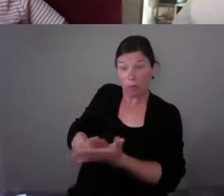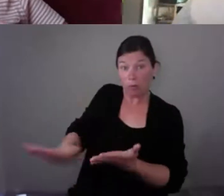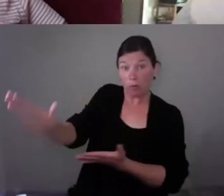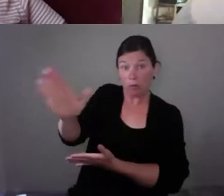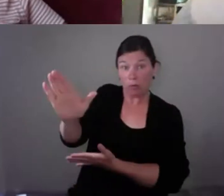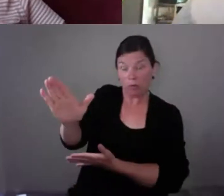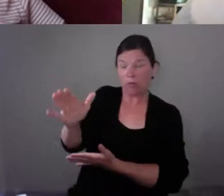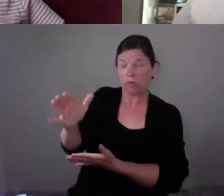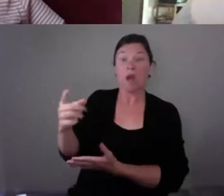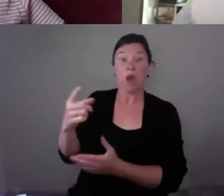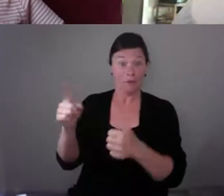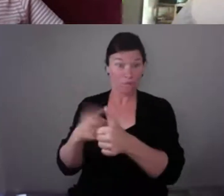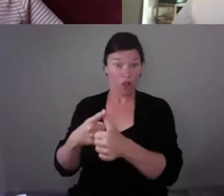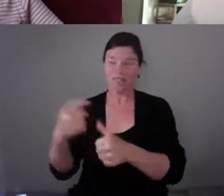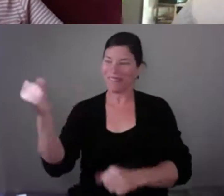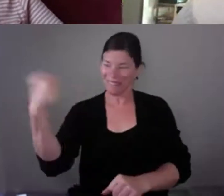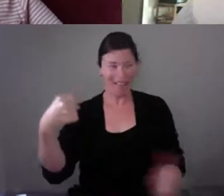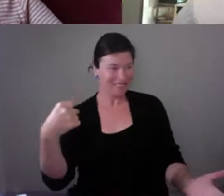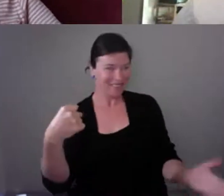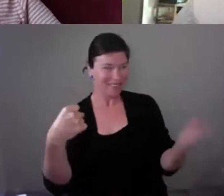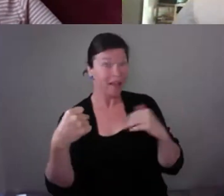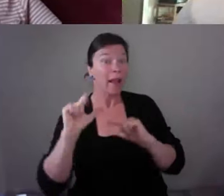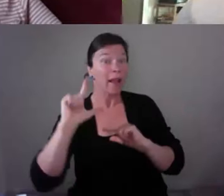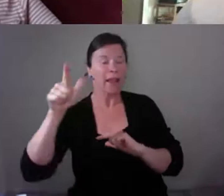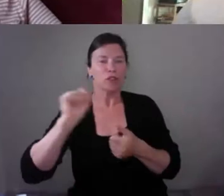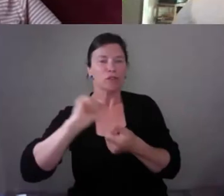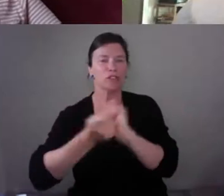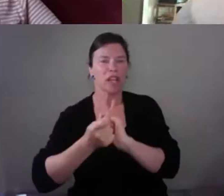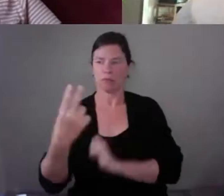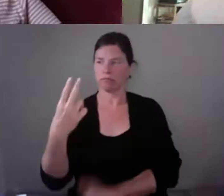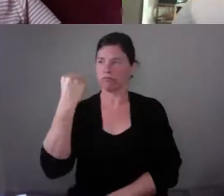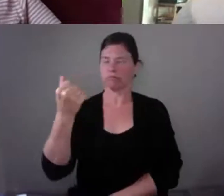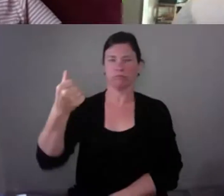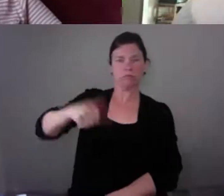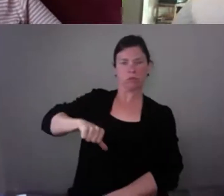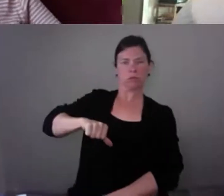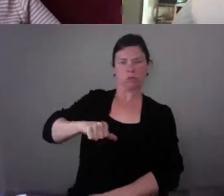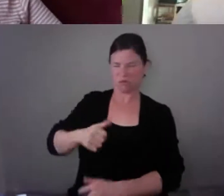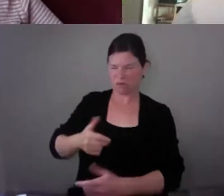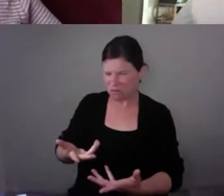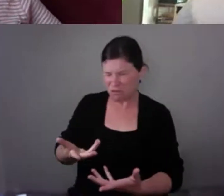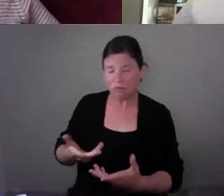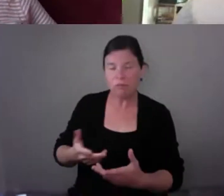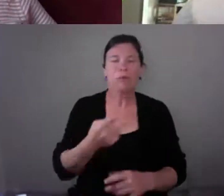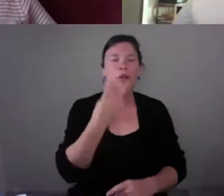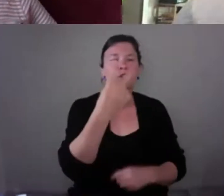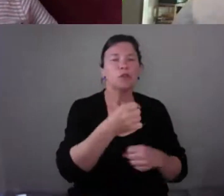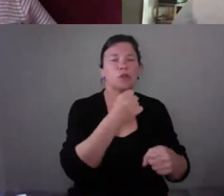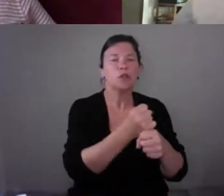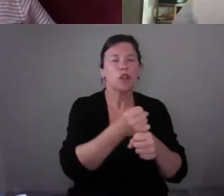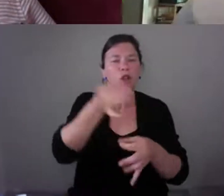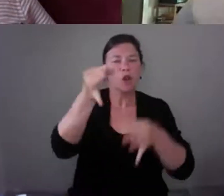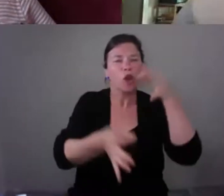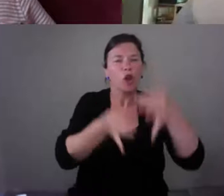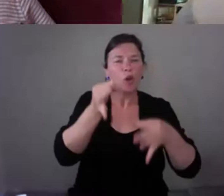said yes, and then they said no, and it took like a 2-year court case, but I